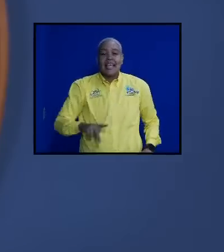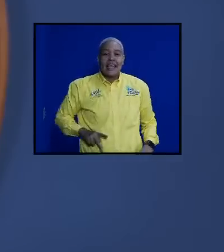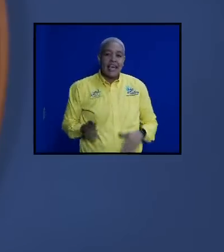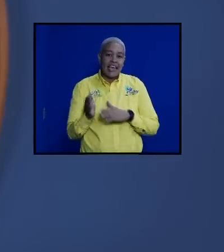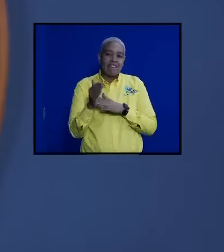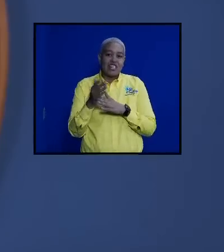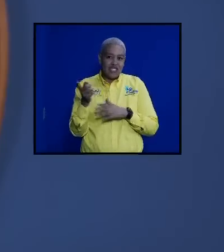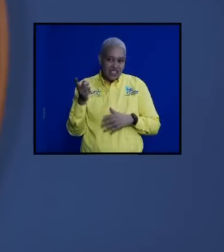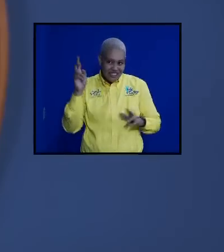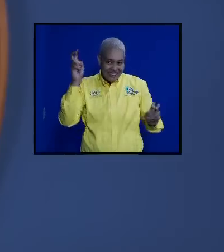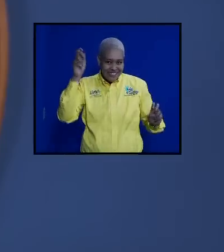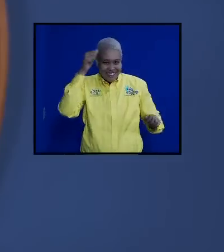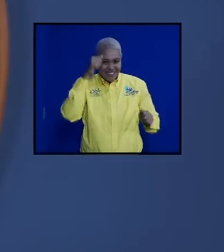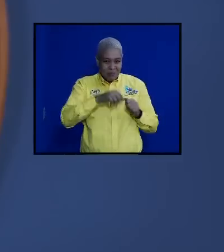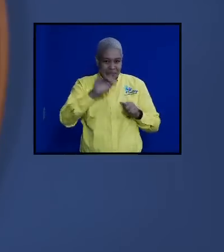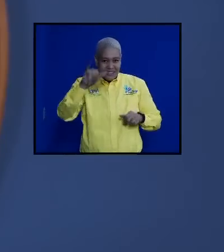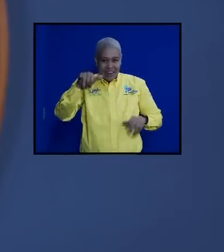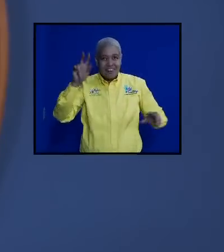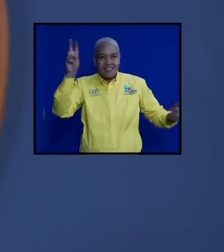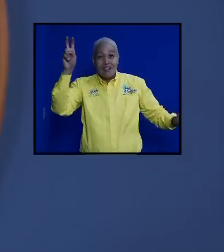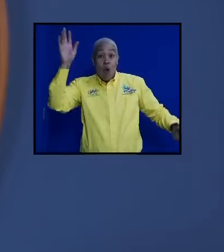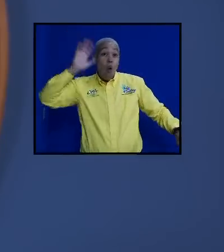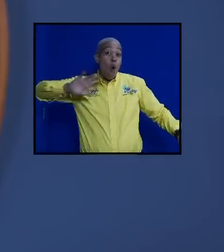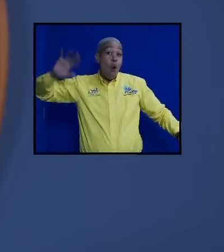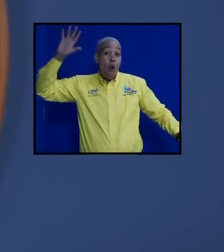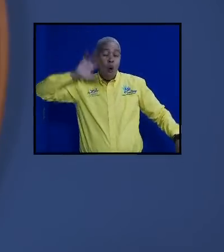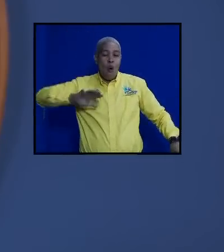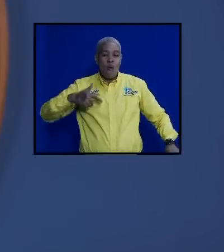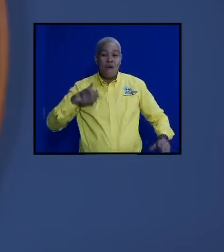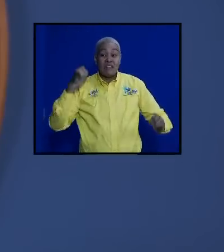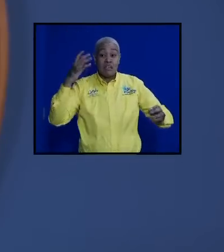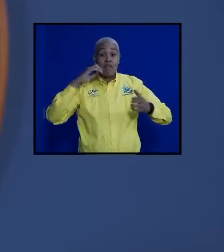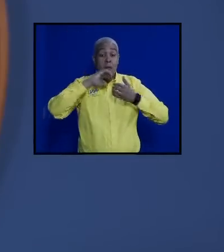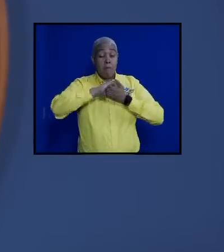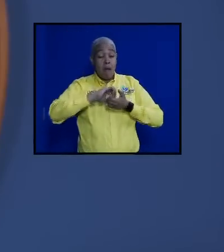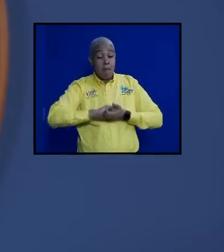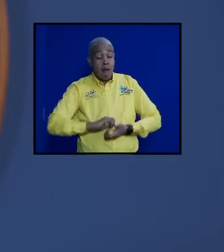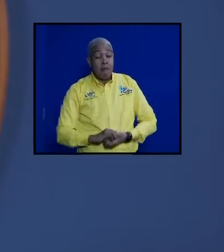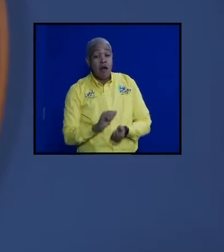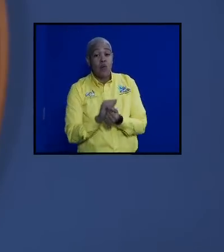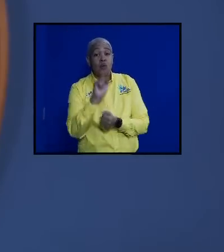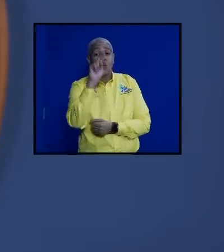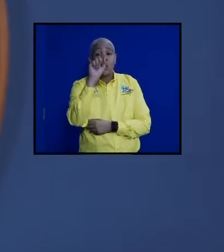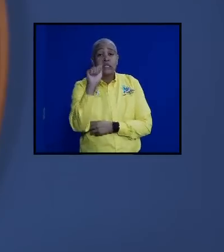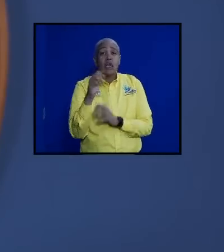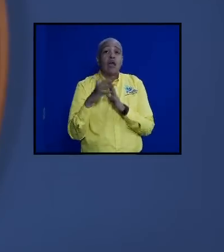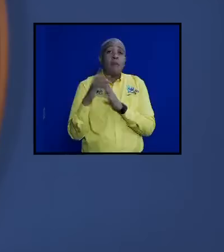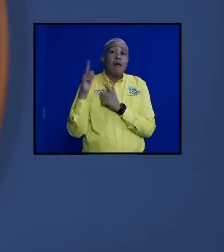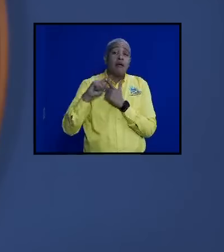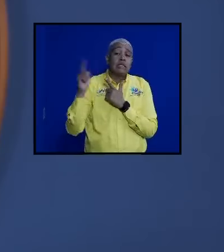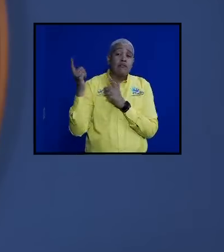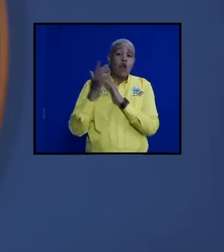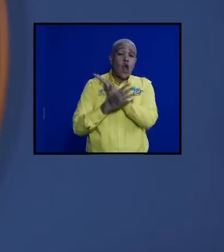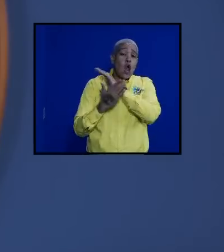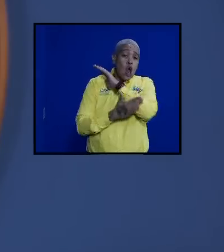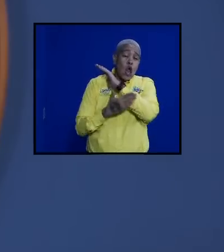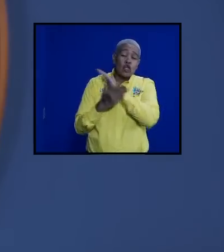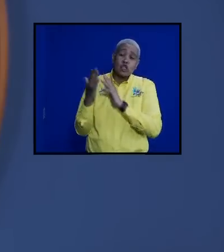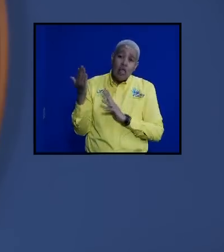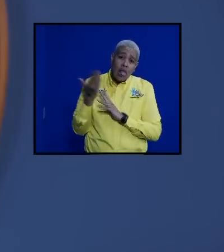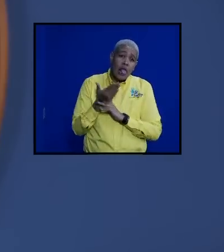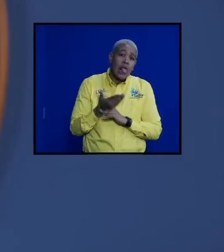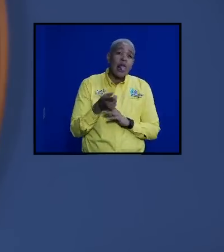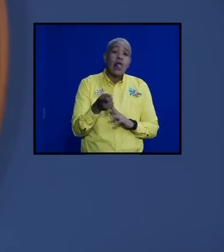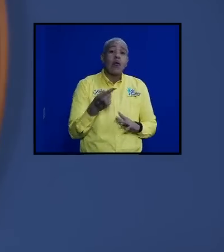We have had several partnerships with the United States and other countries to interdict vessels coming in. We had ship